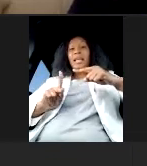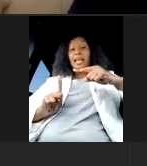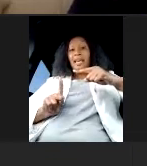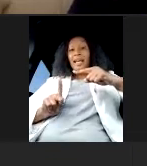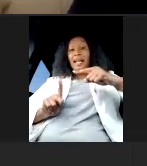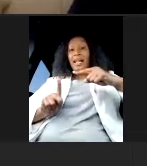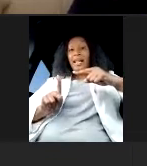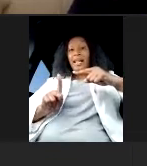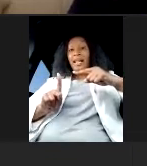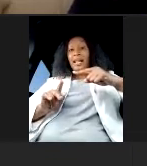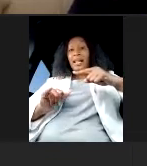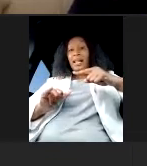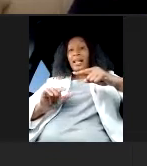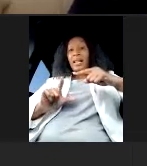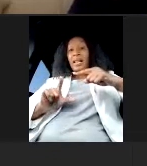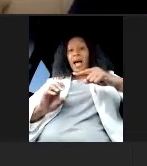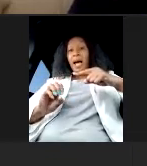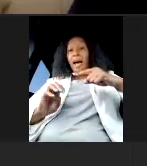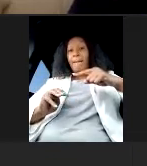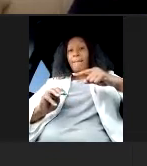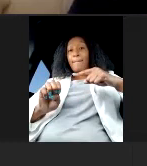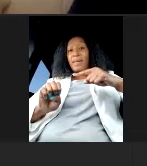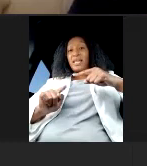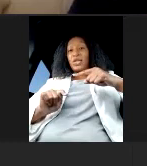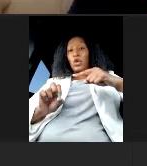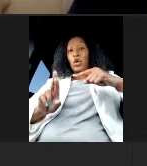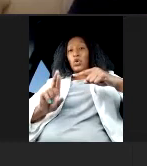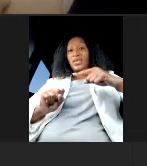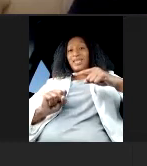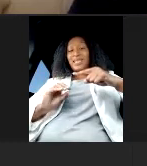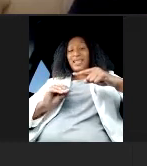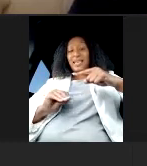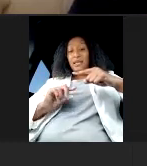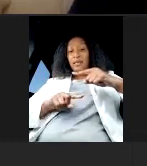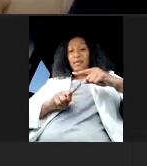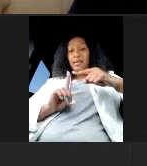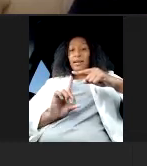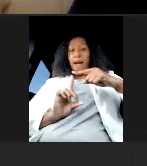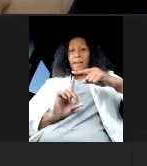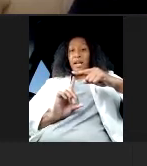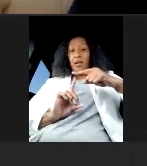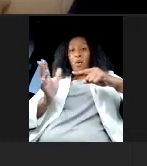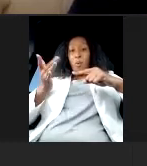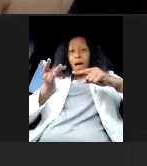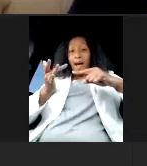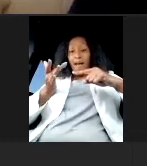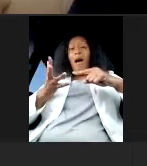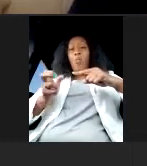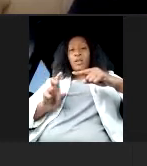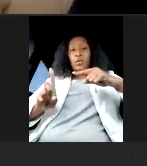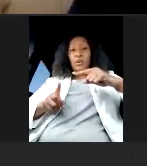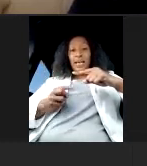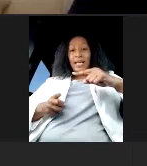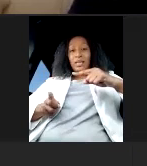denominator, because that's what I want to cancel out. Okay. So Now, once